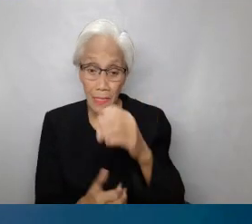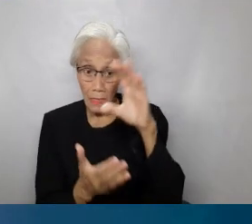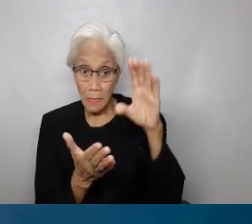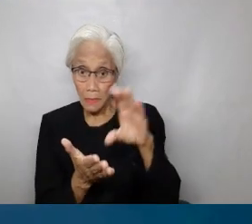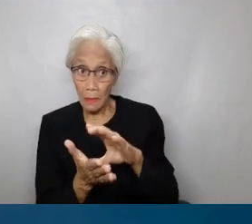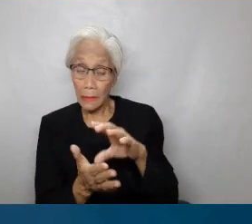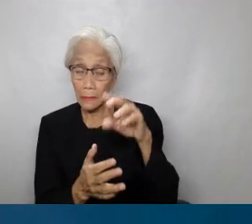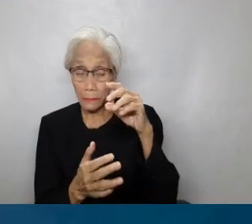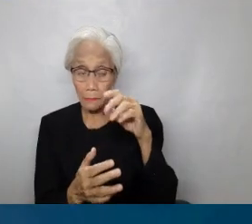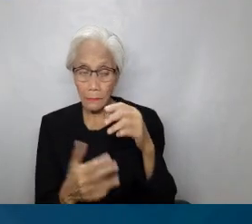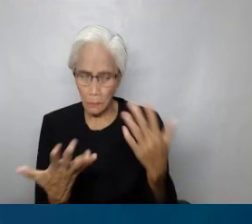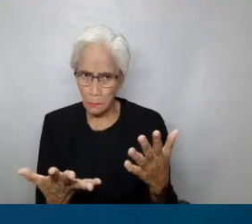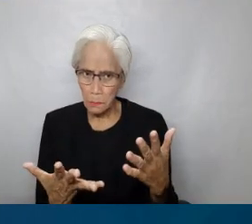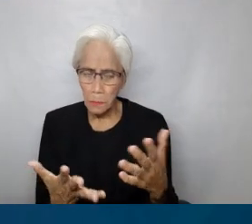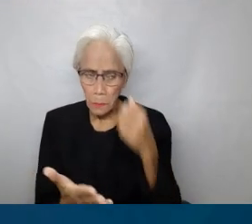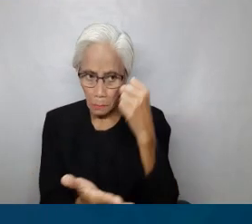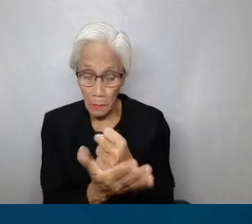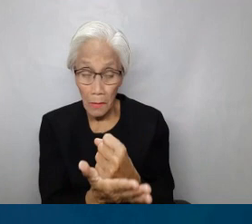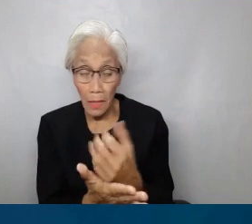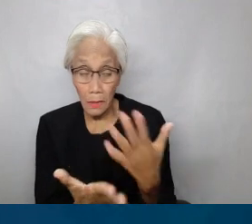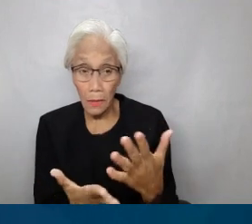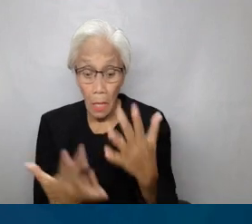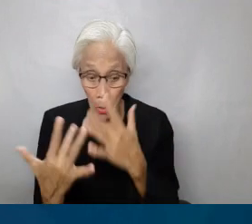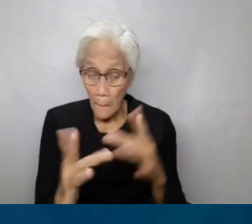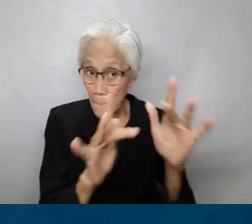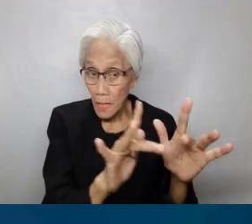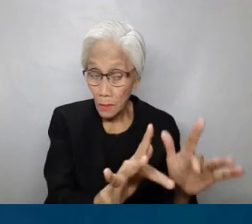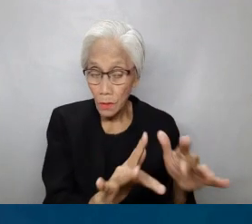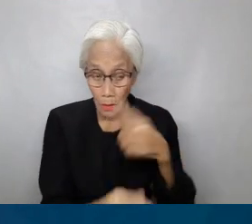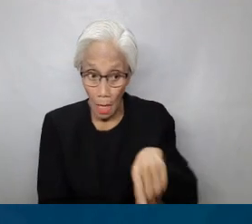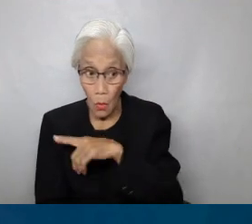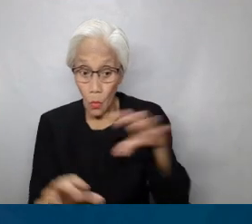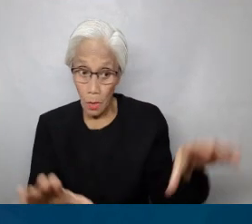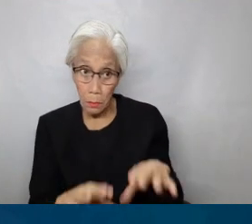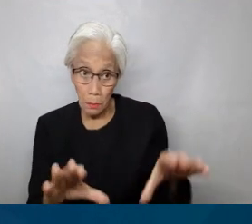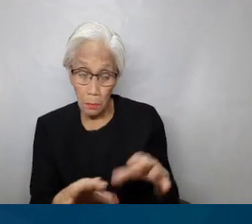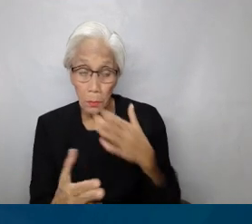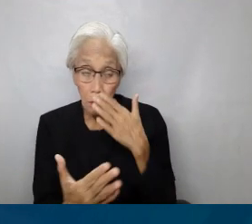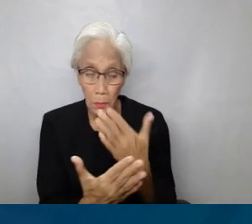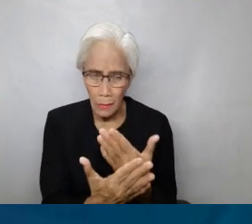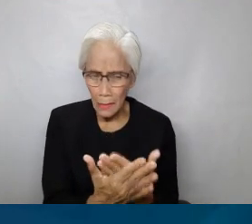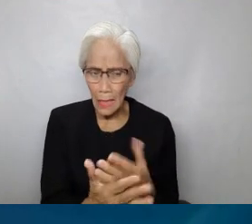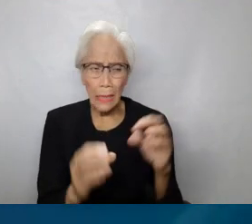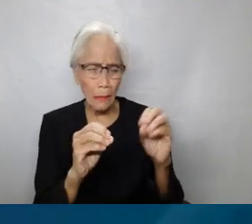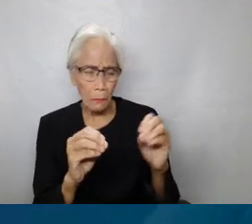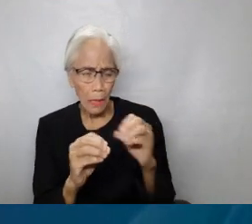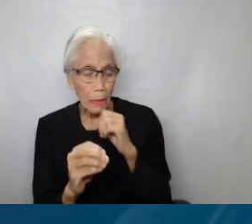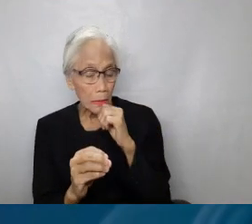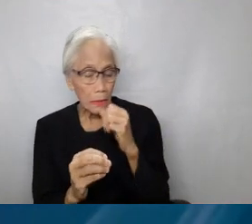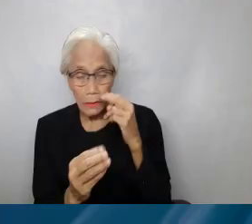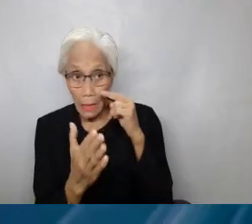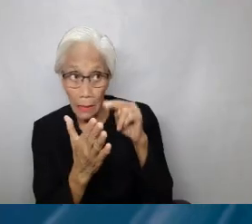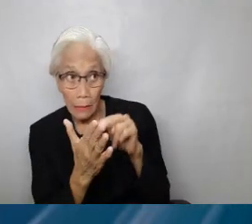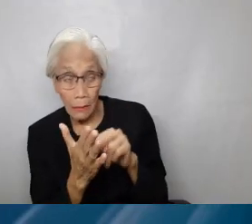Other-centeredness marks compassion. Our good deeds never go unnoticed